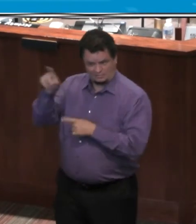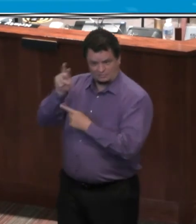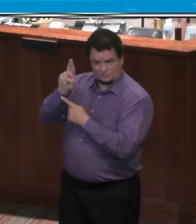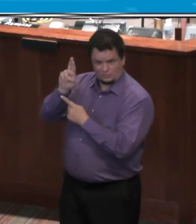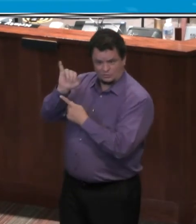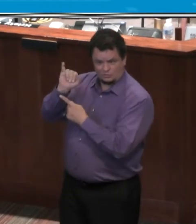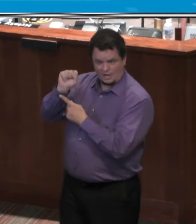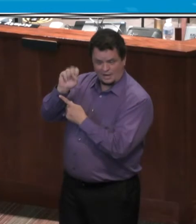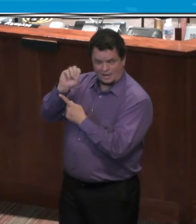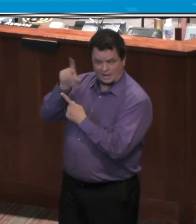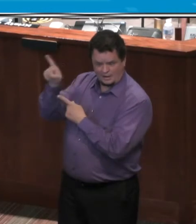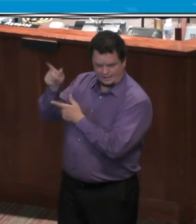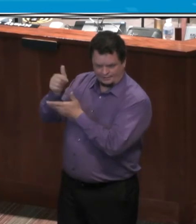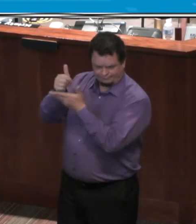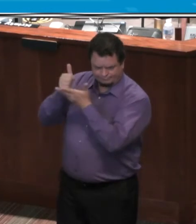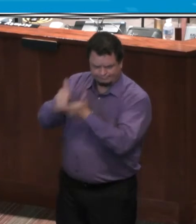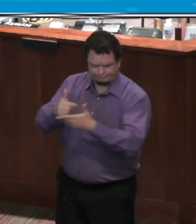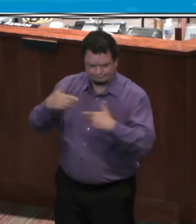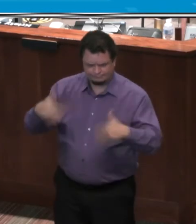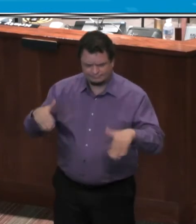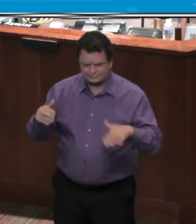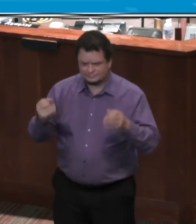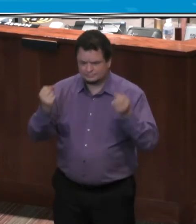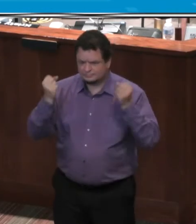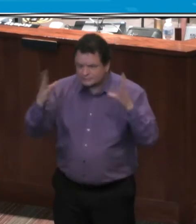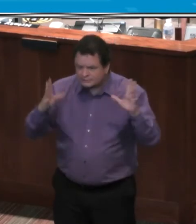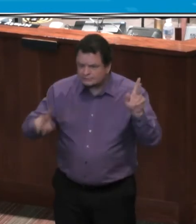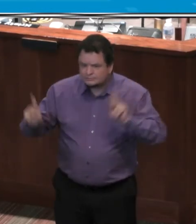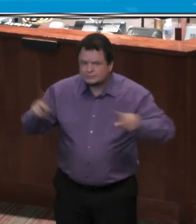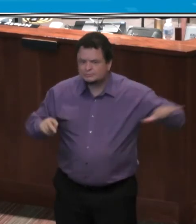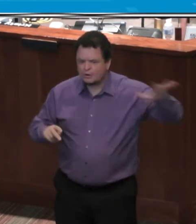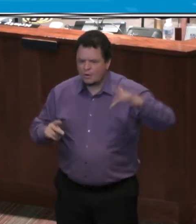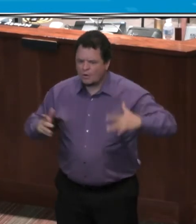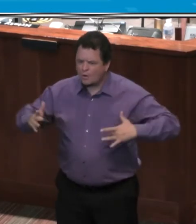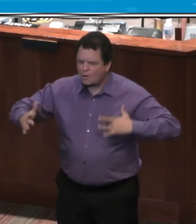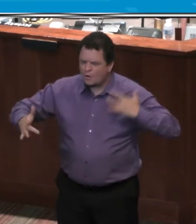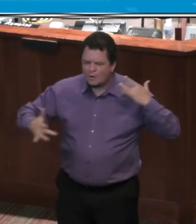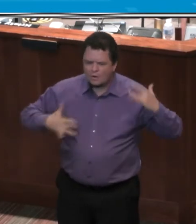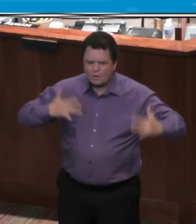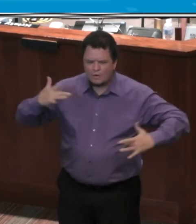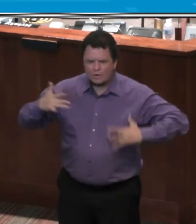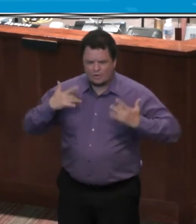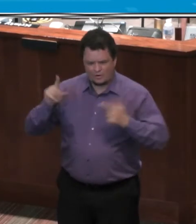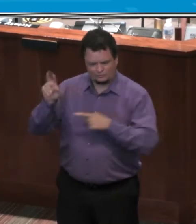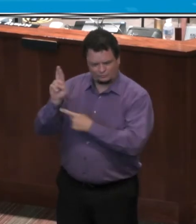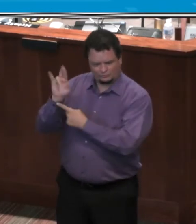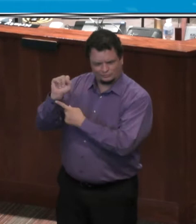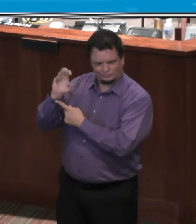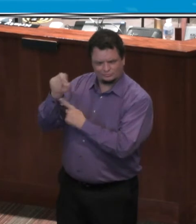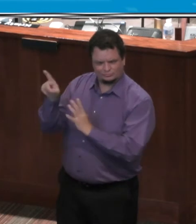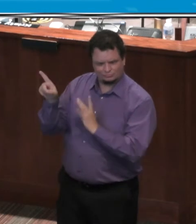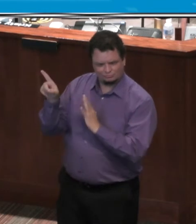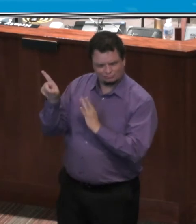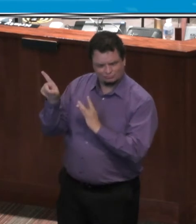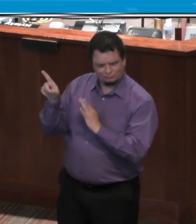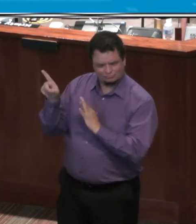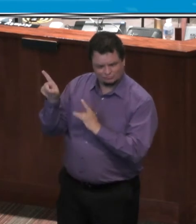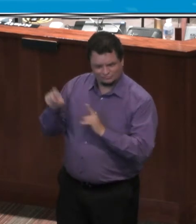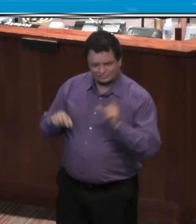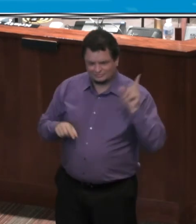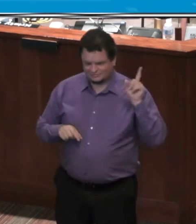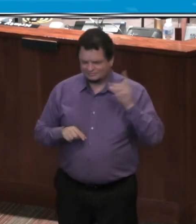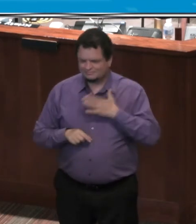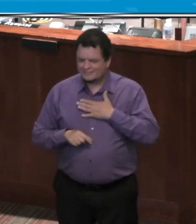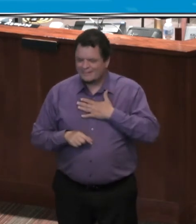for the community-led effort by the coalition. This is one of my favorite visualizations because it shows how important the connections that